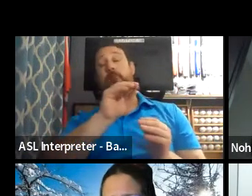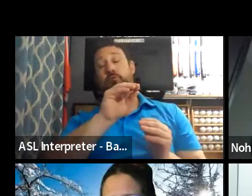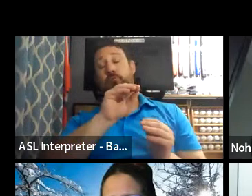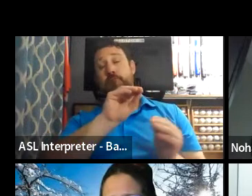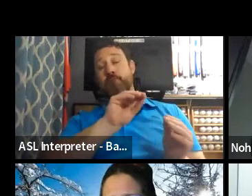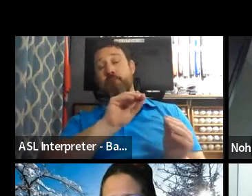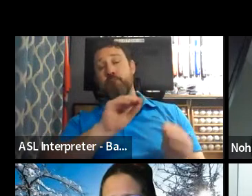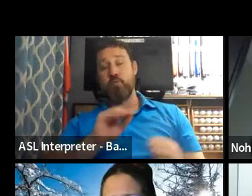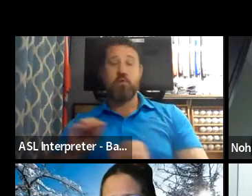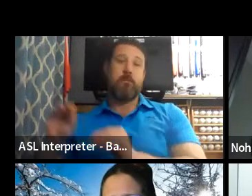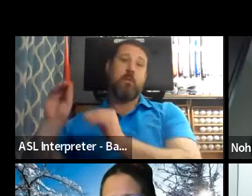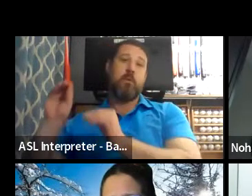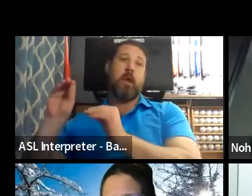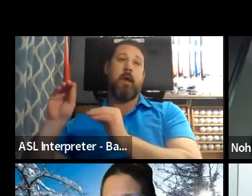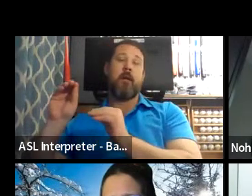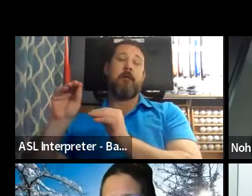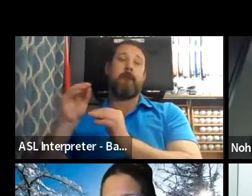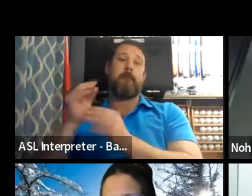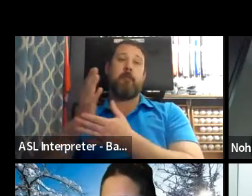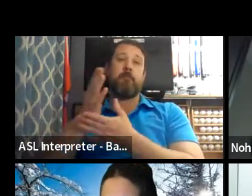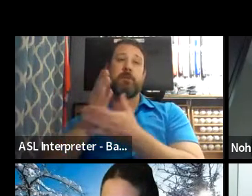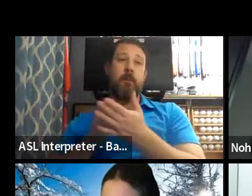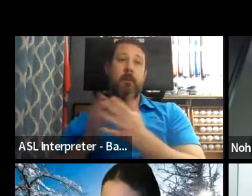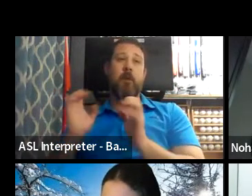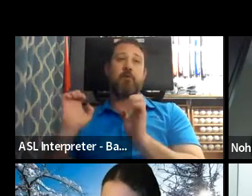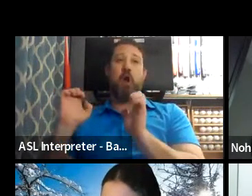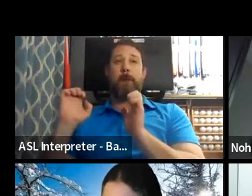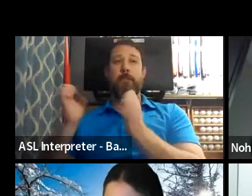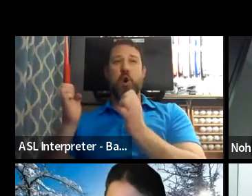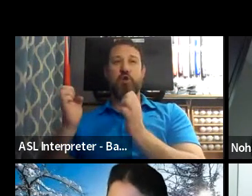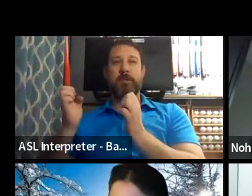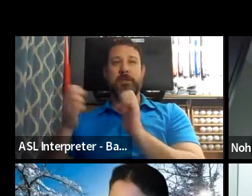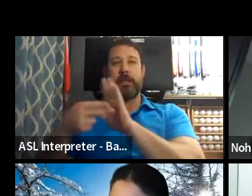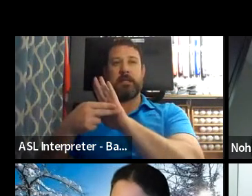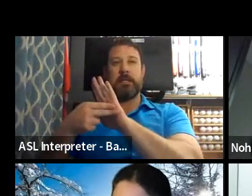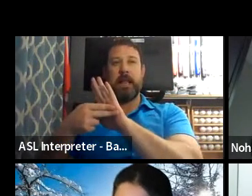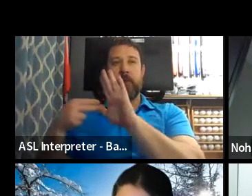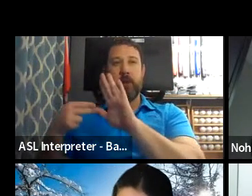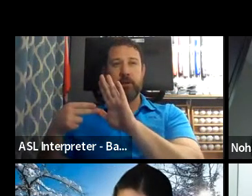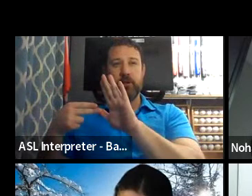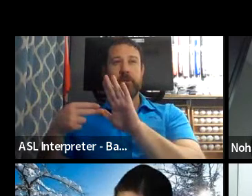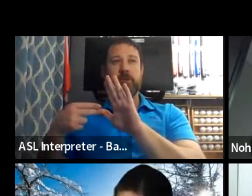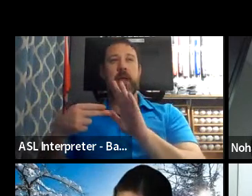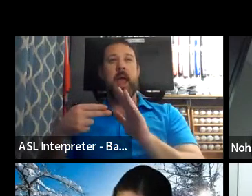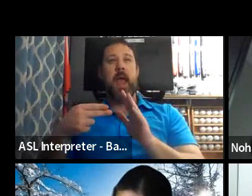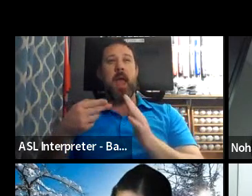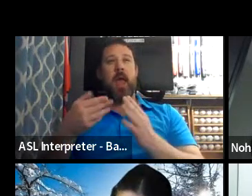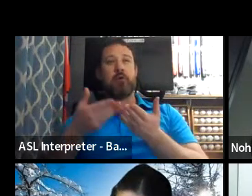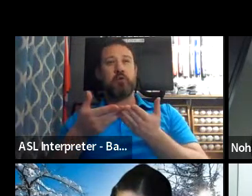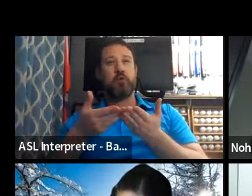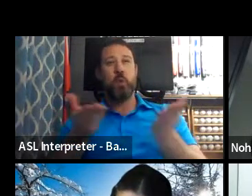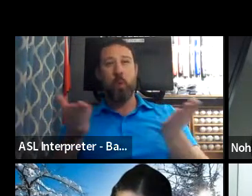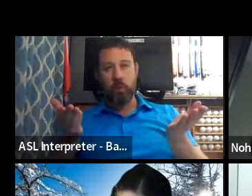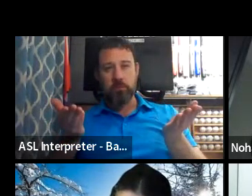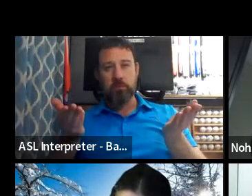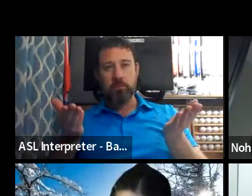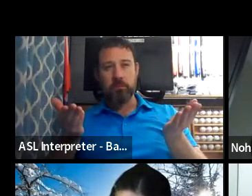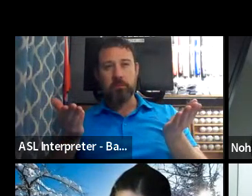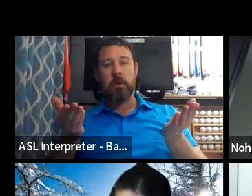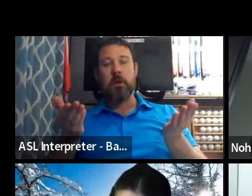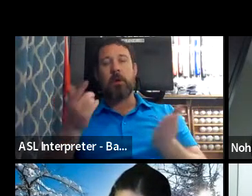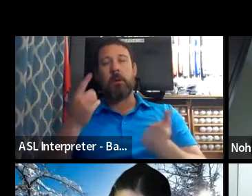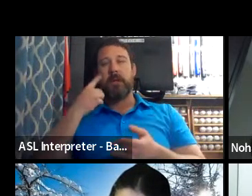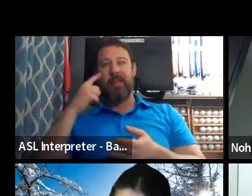from some of these emergency designations and some of these sort of emergency tools, because that, I